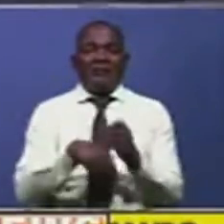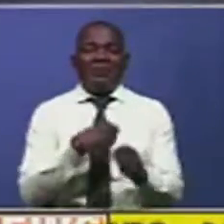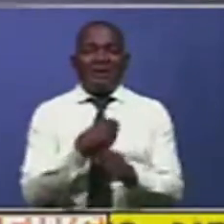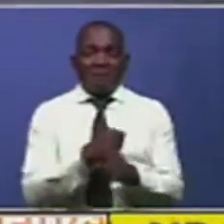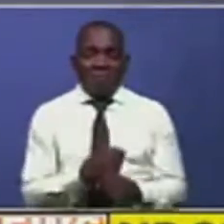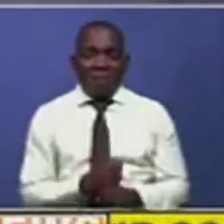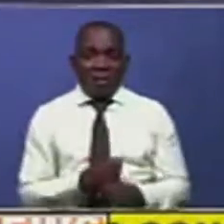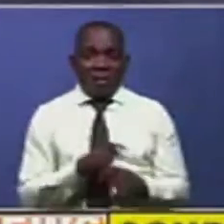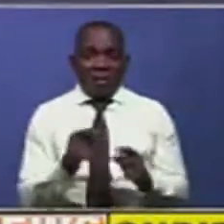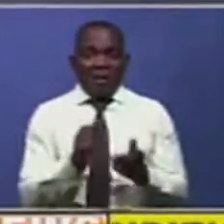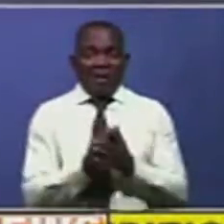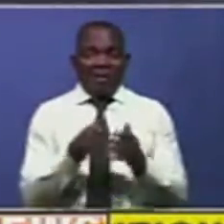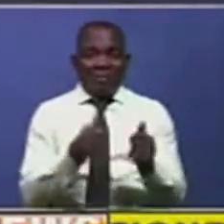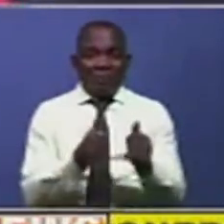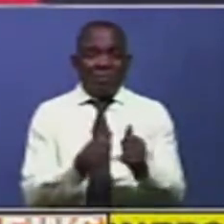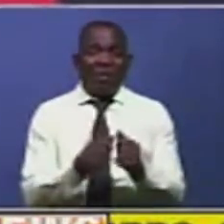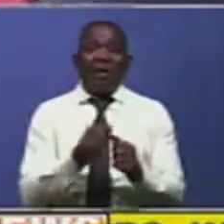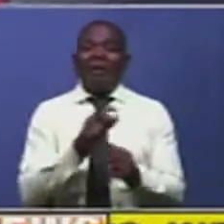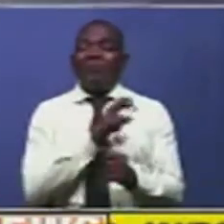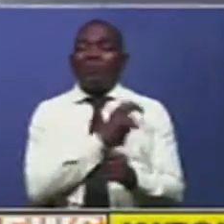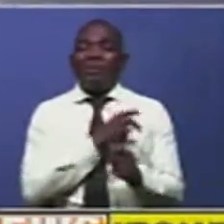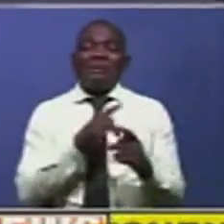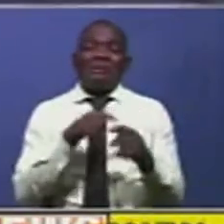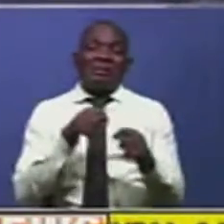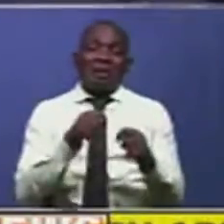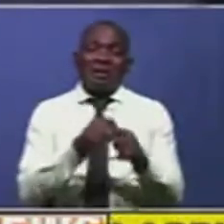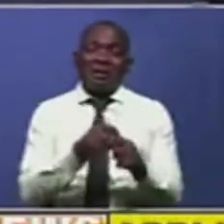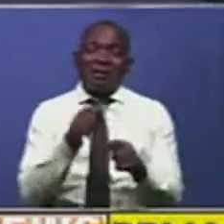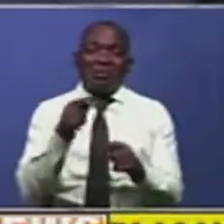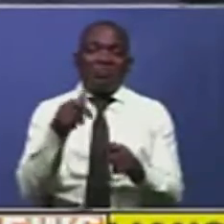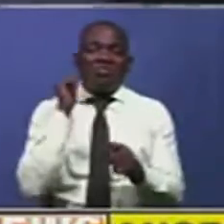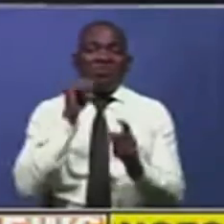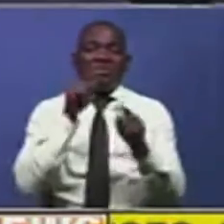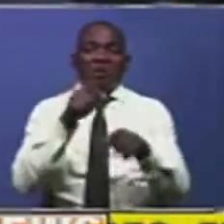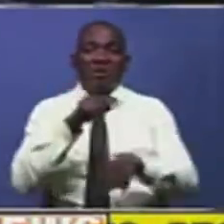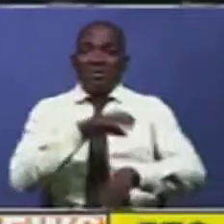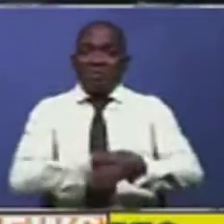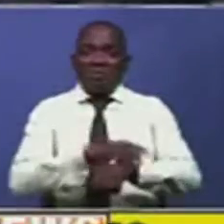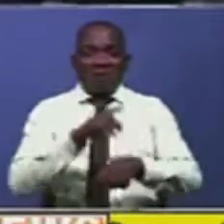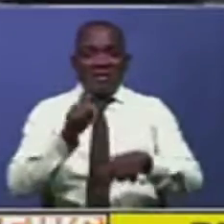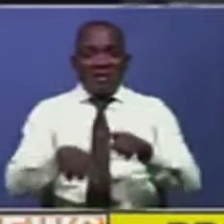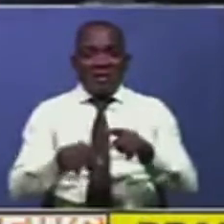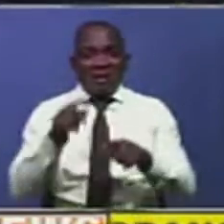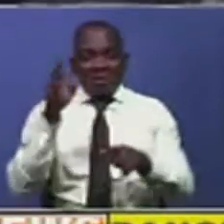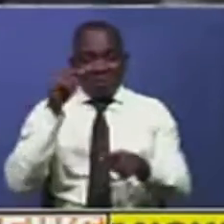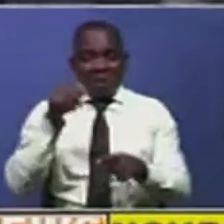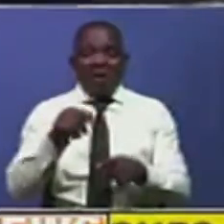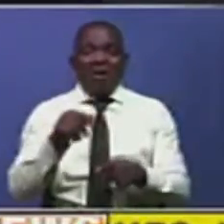2021. This followed several failed attempts by the police to arrest the legislator, while